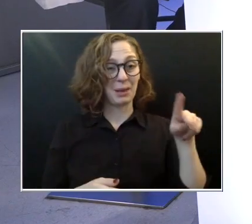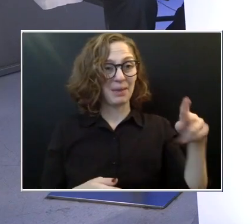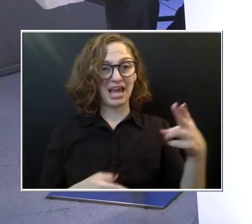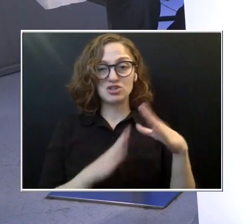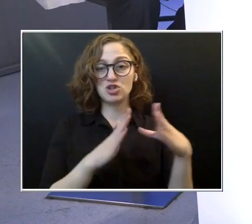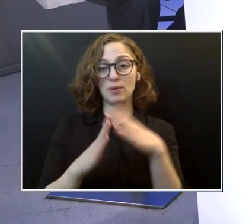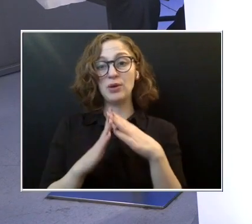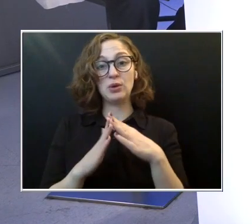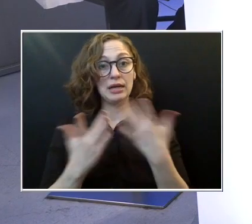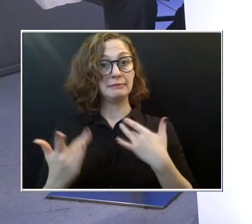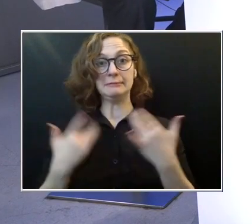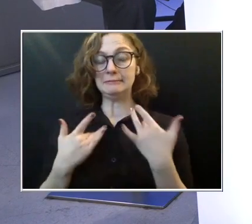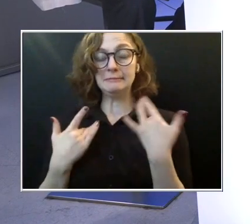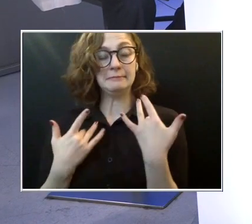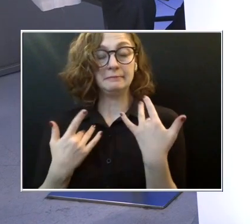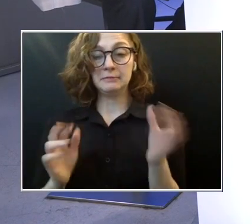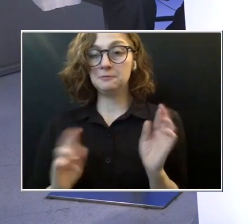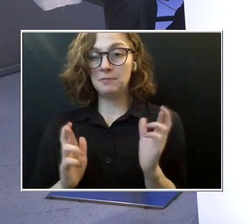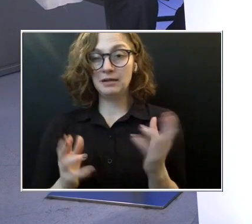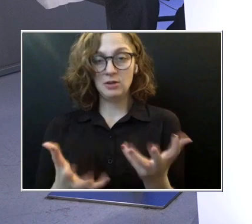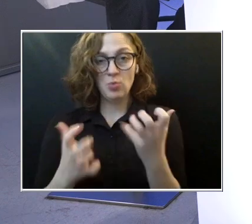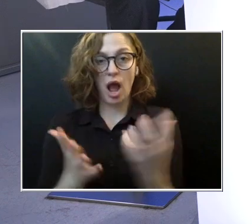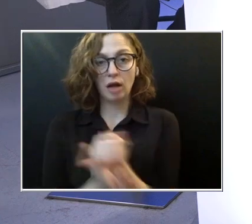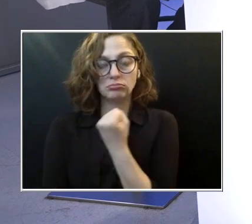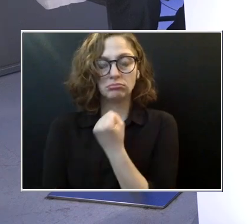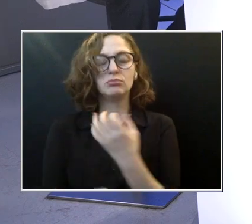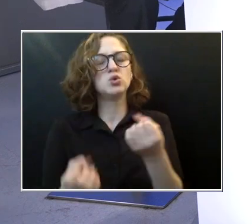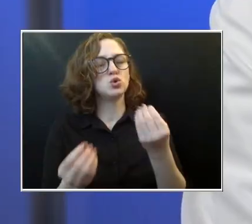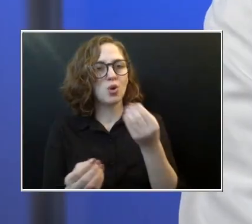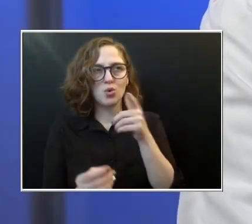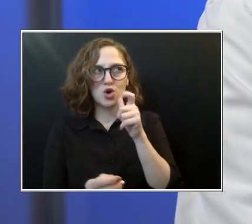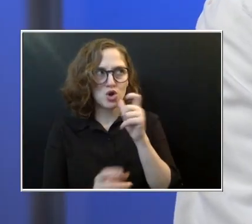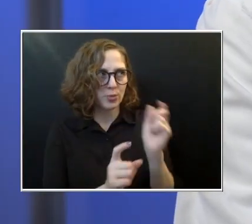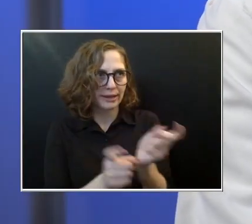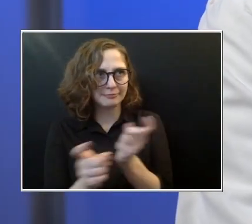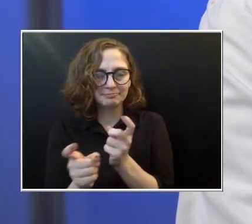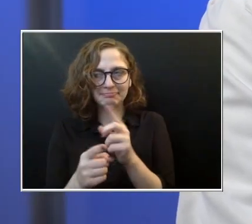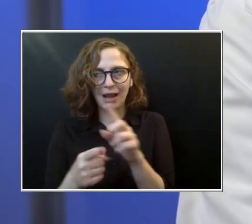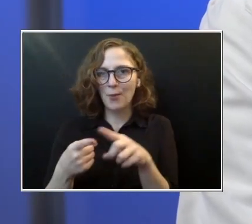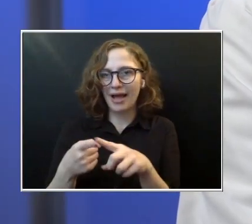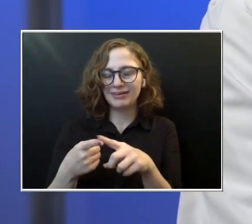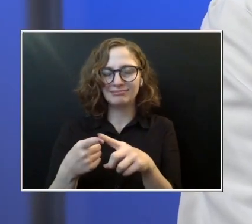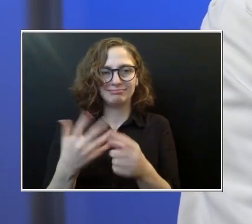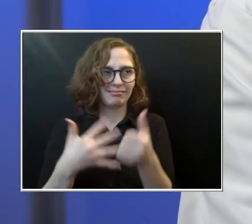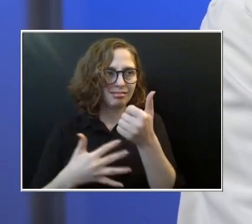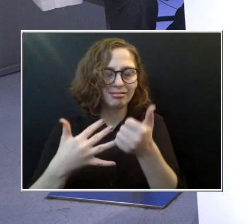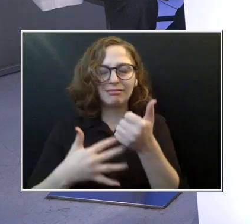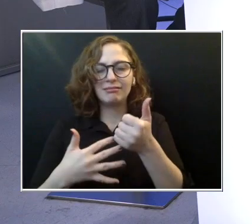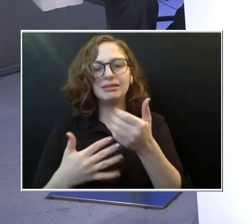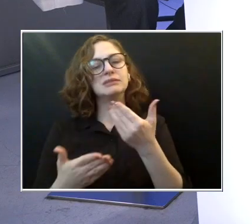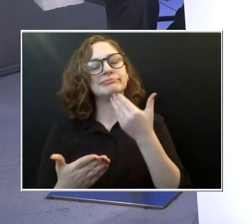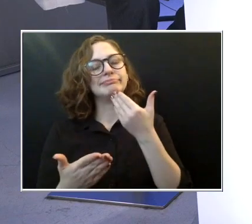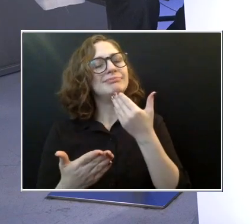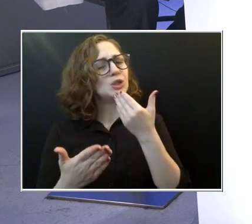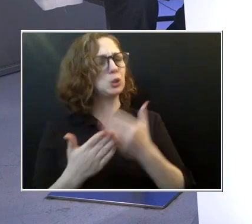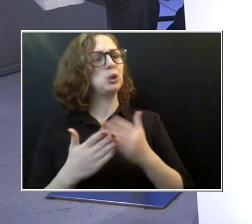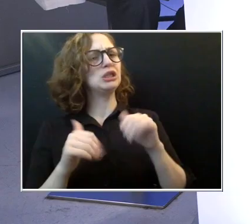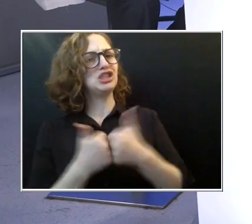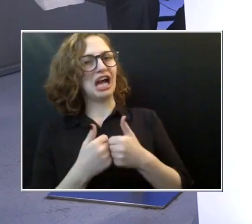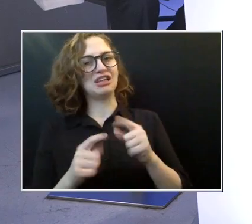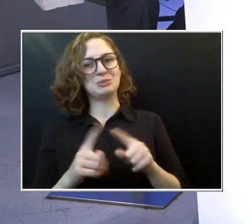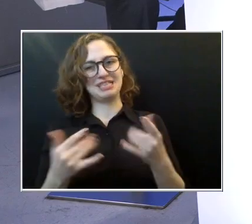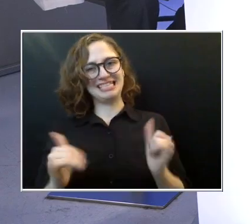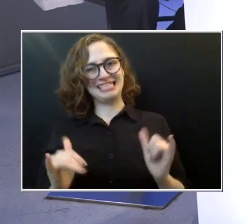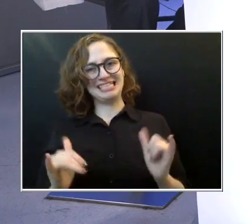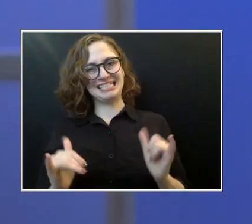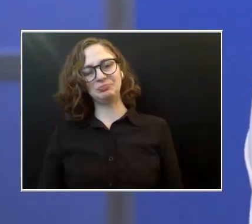can get it when is going to be a good challenge to have, but will be a challenge coming up. So Which goes back to the team that we have. So,